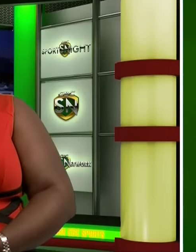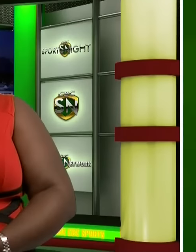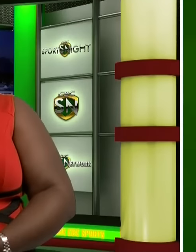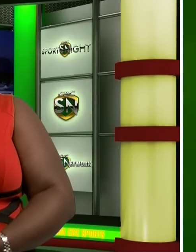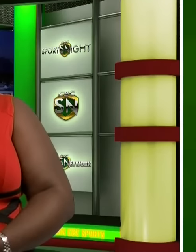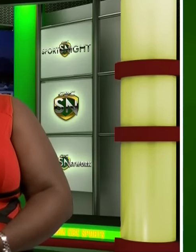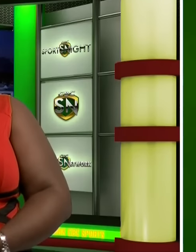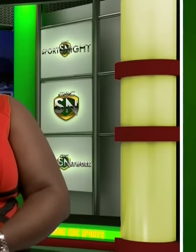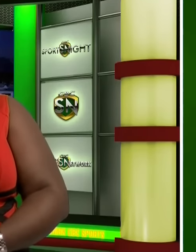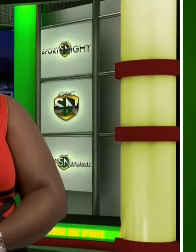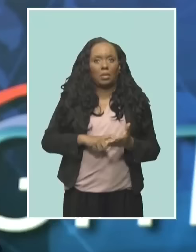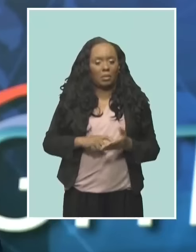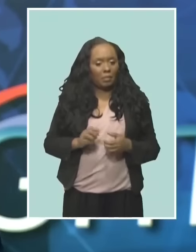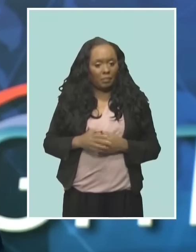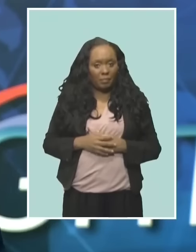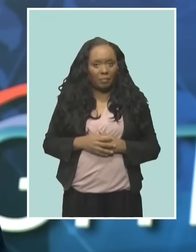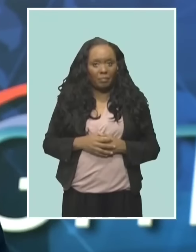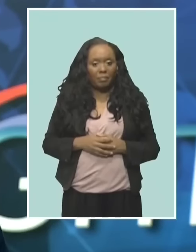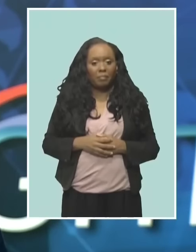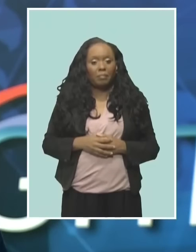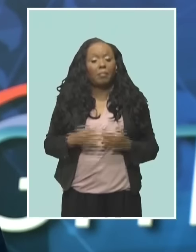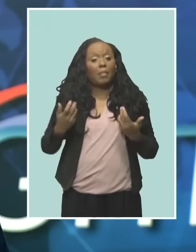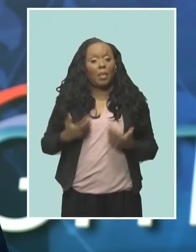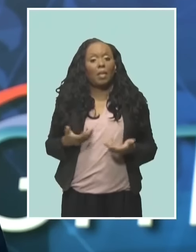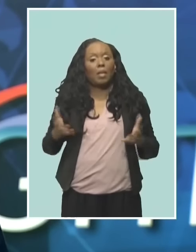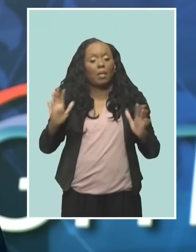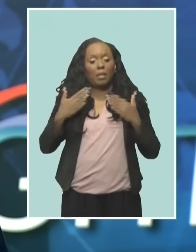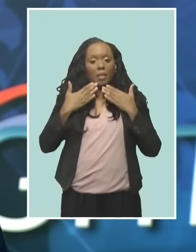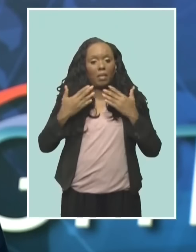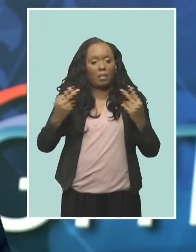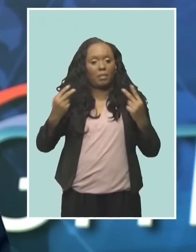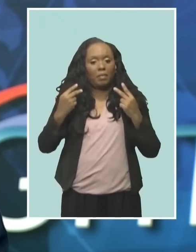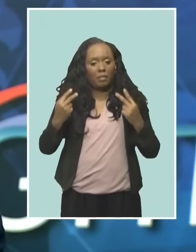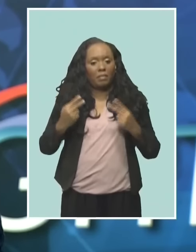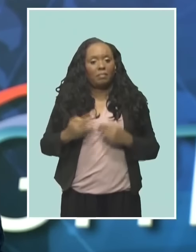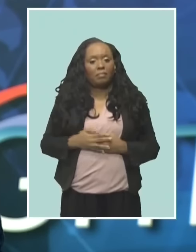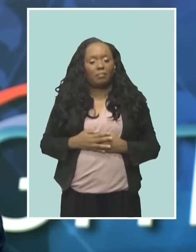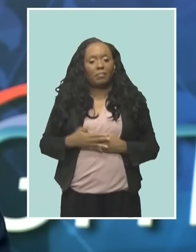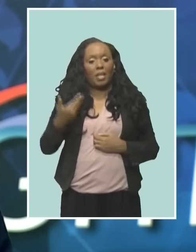tonight. Thank you, Anne-Marie. Well, that's our time tonight. Thank you for spending it with